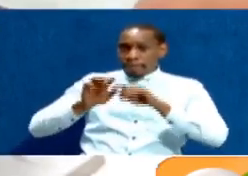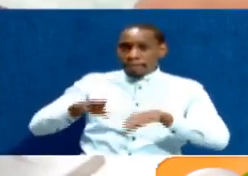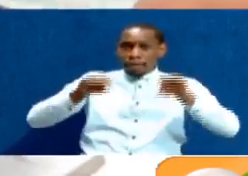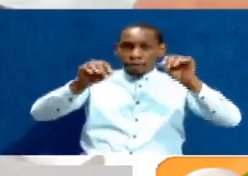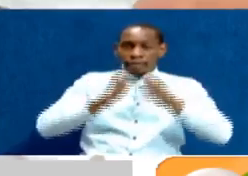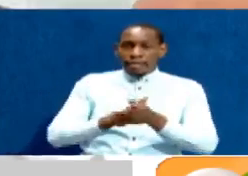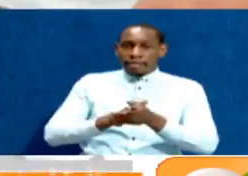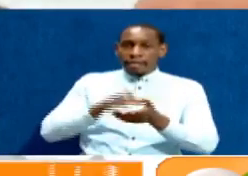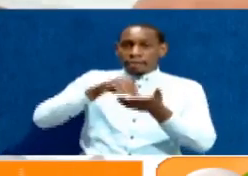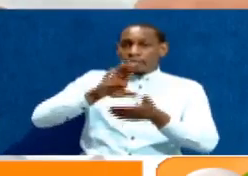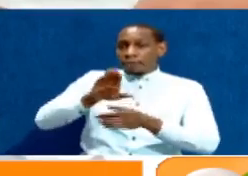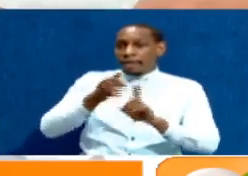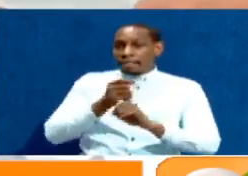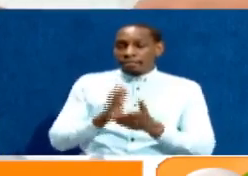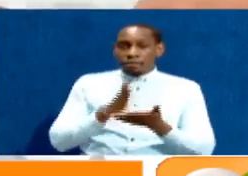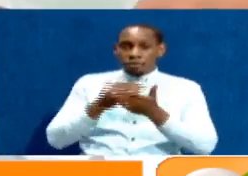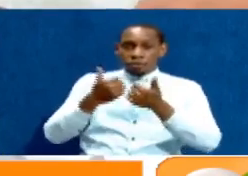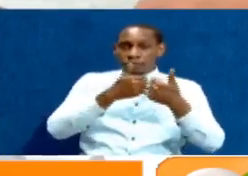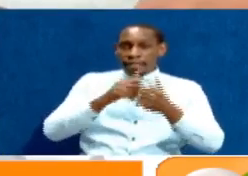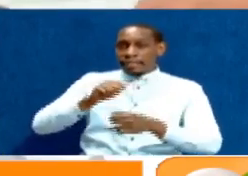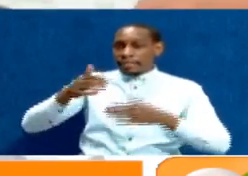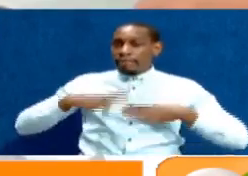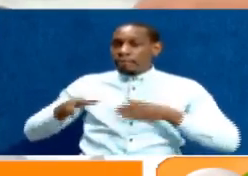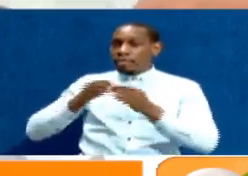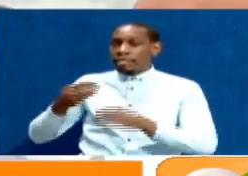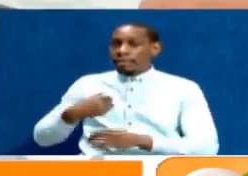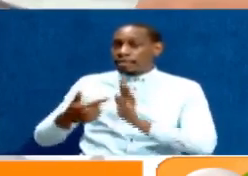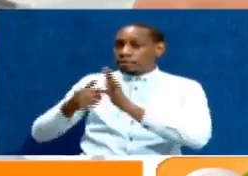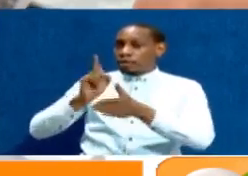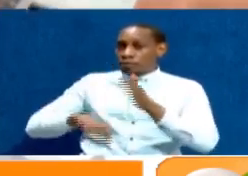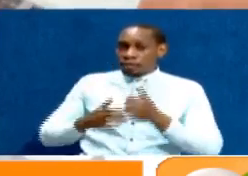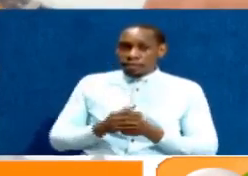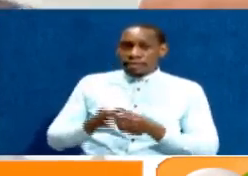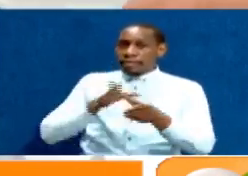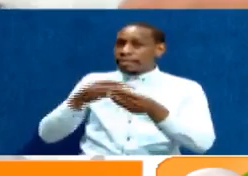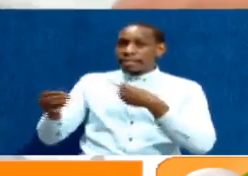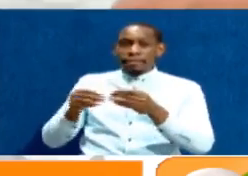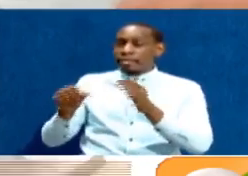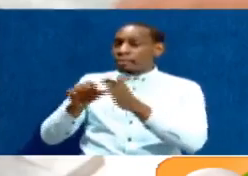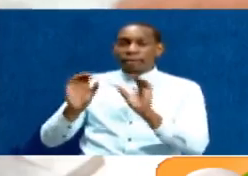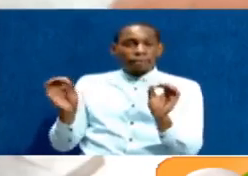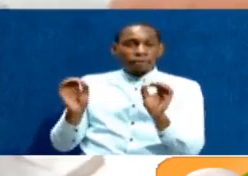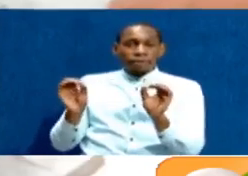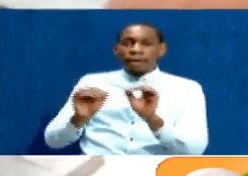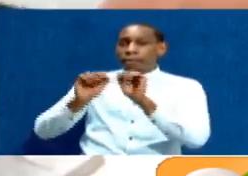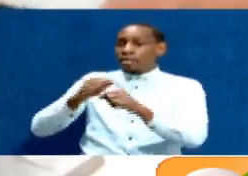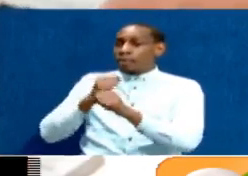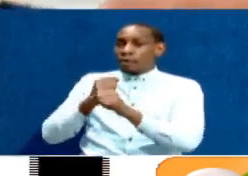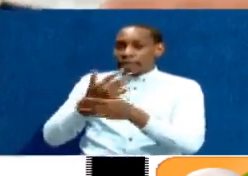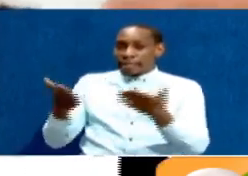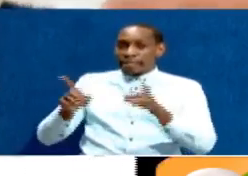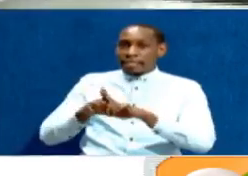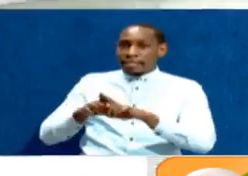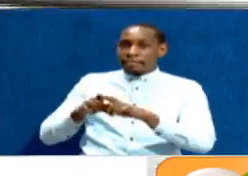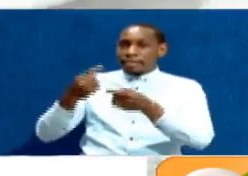penye amefika, ana wa challenge walemavu wenzake kuonyesha kuwa kukua mlemavu si hoja, unaweza fanya kitu na